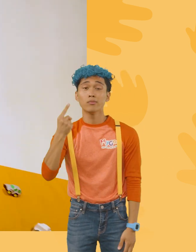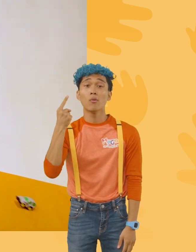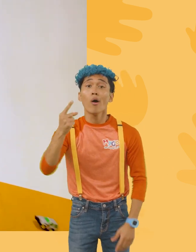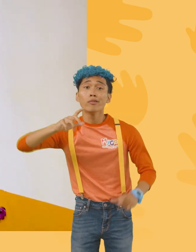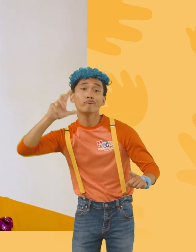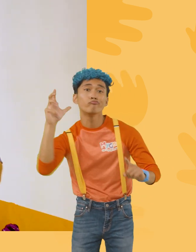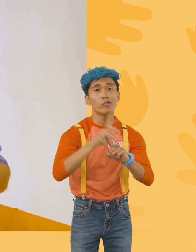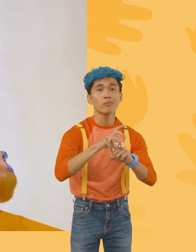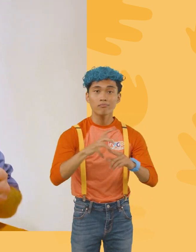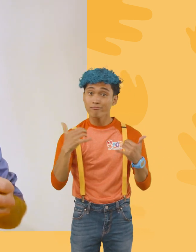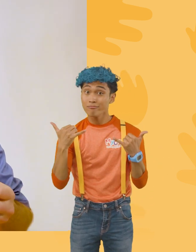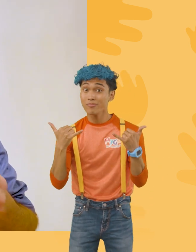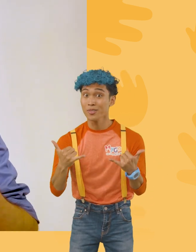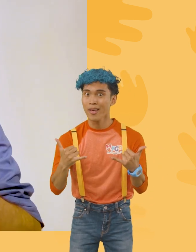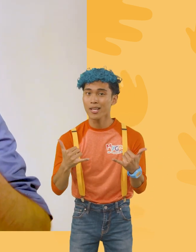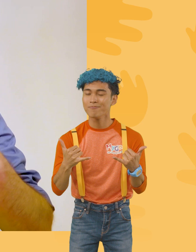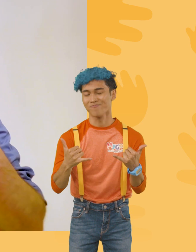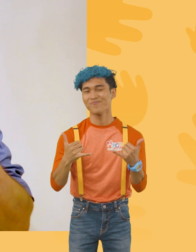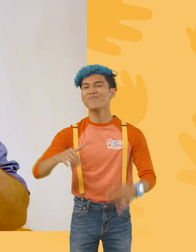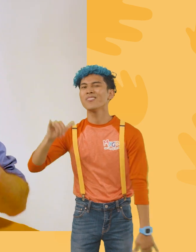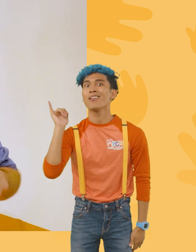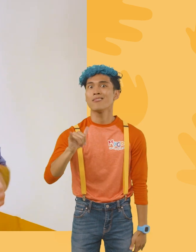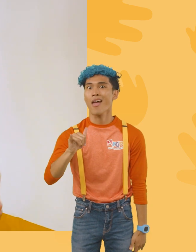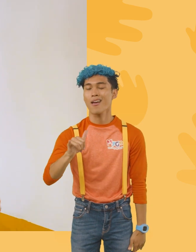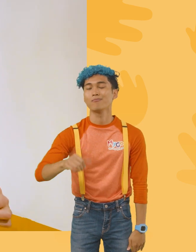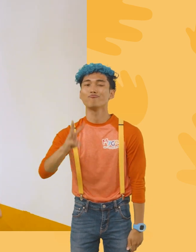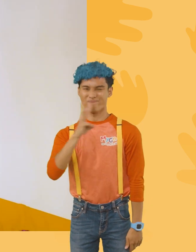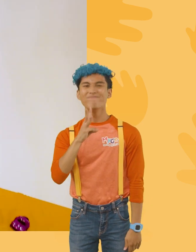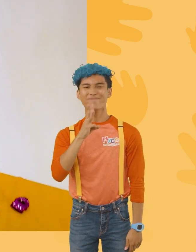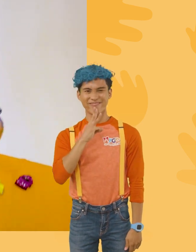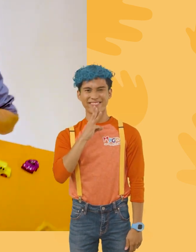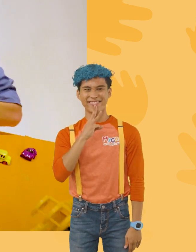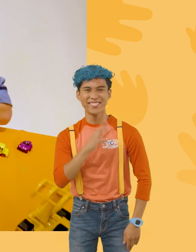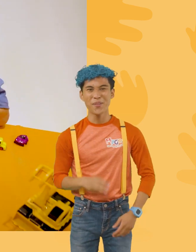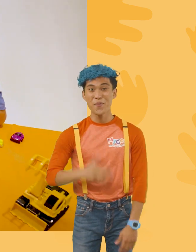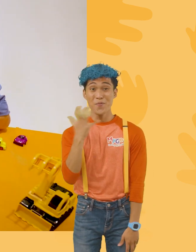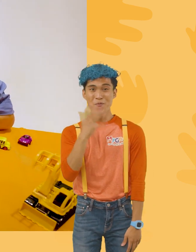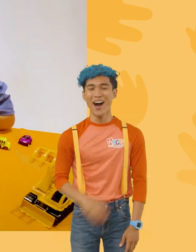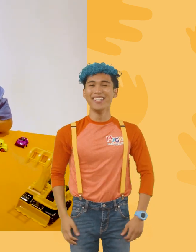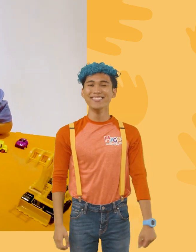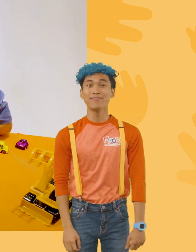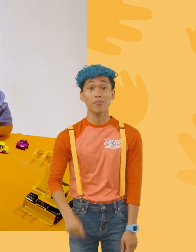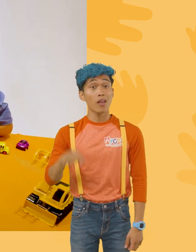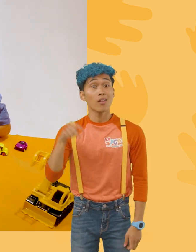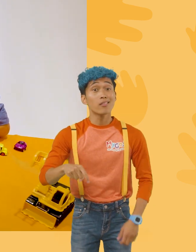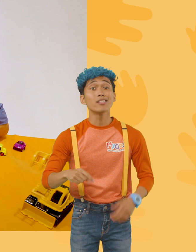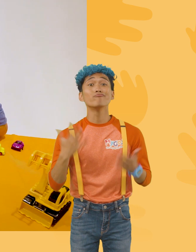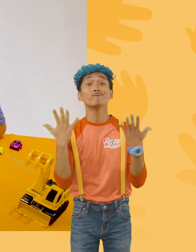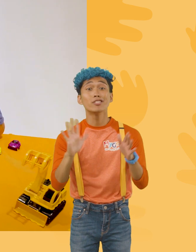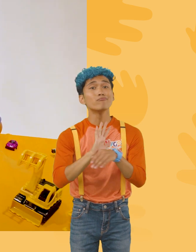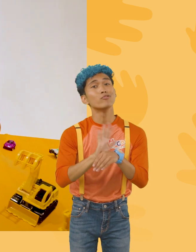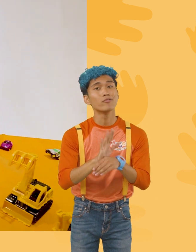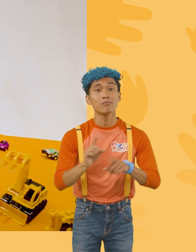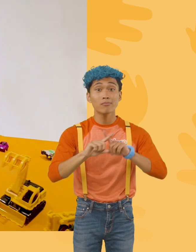one champion, and today, that was water. Wow. Well, this is the end of